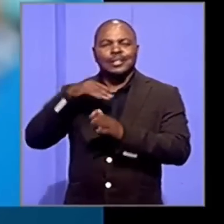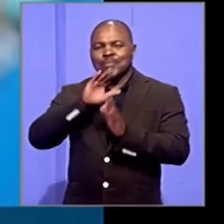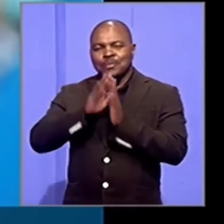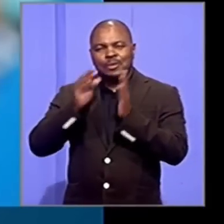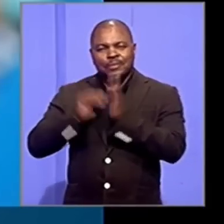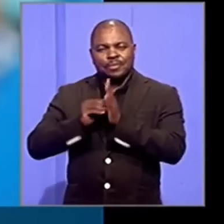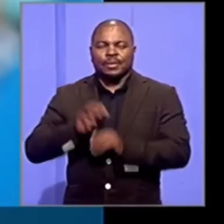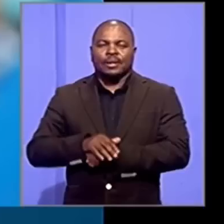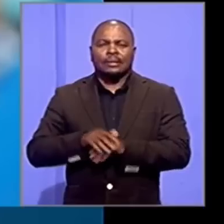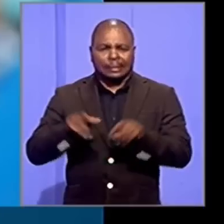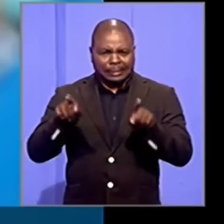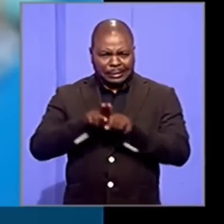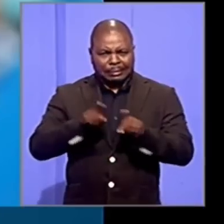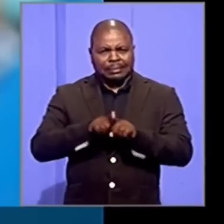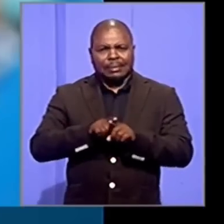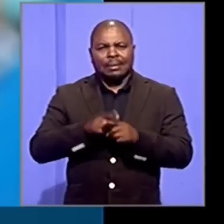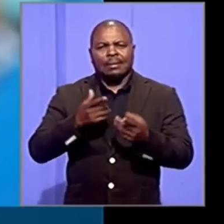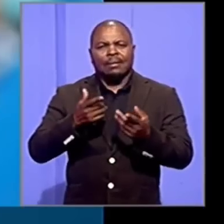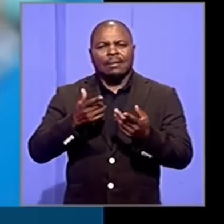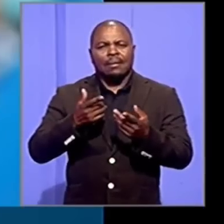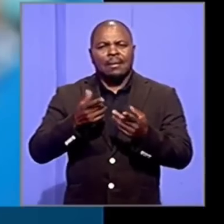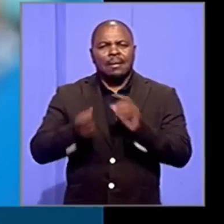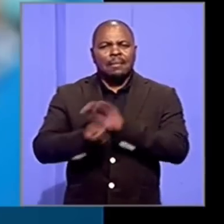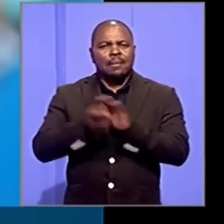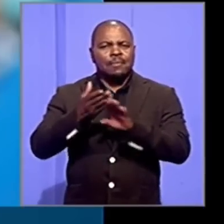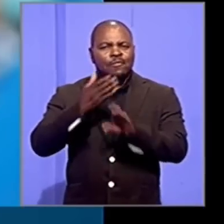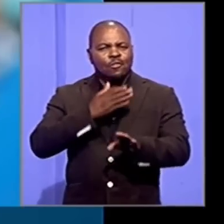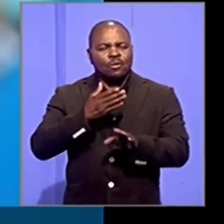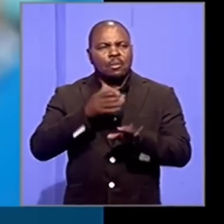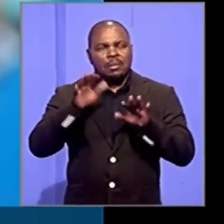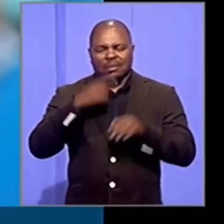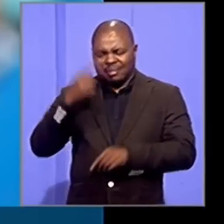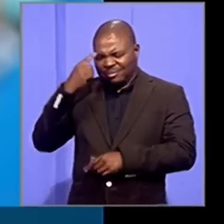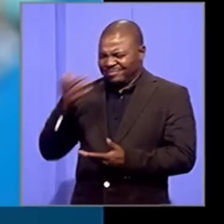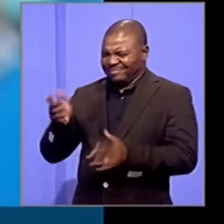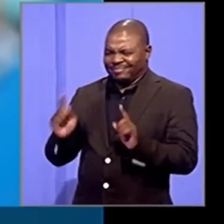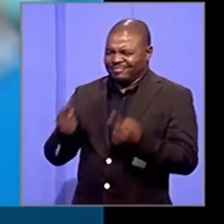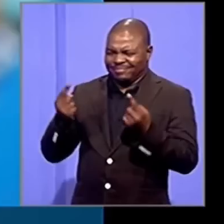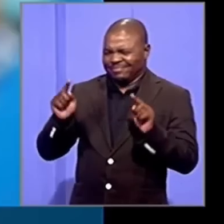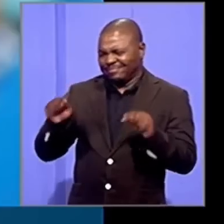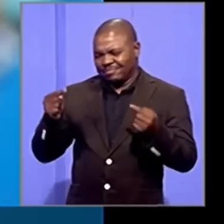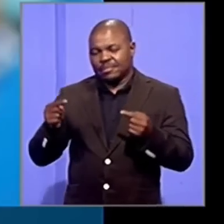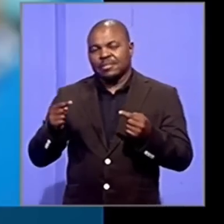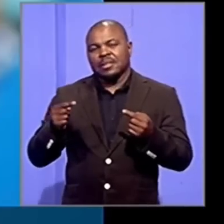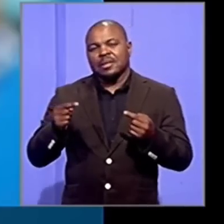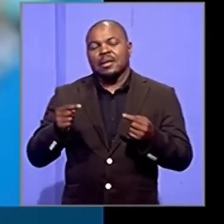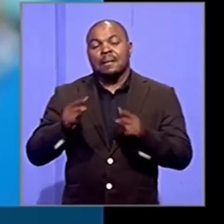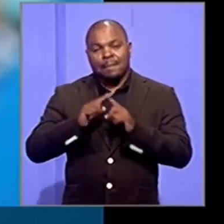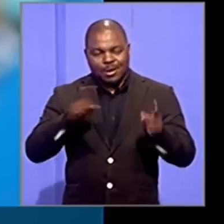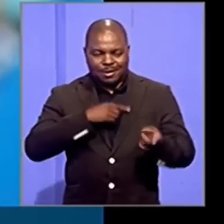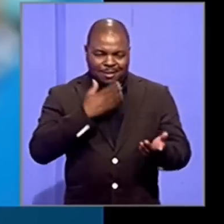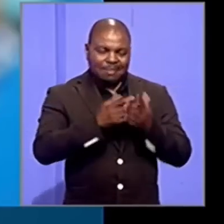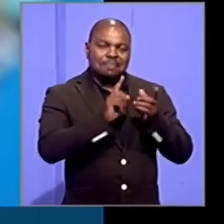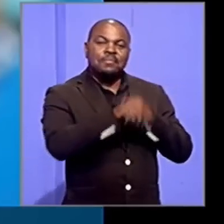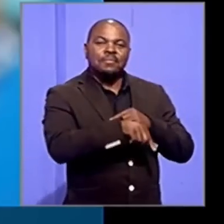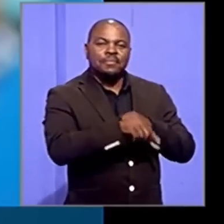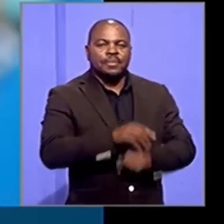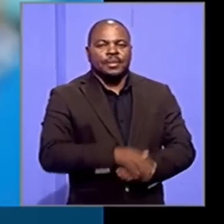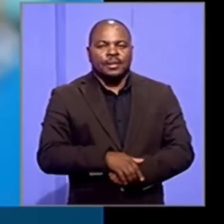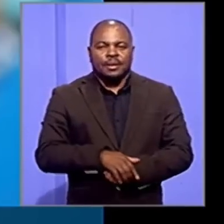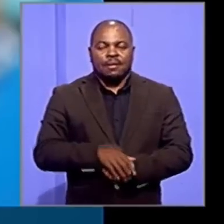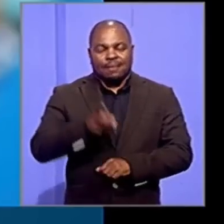facing a similar situation now where no one is giving us, the opportunity to beat them. So